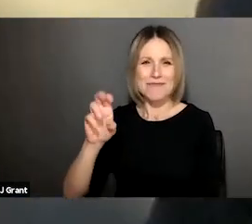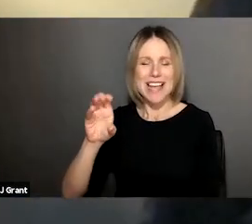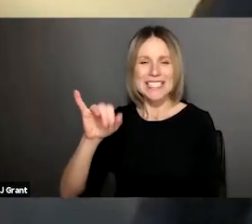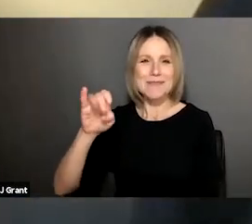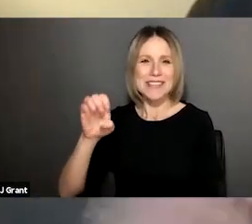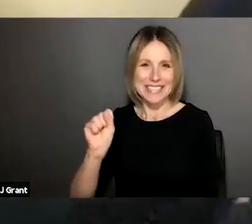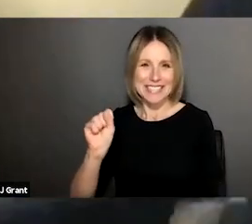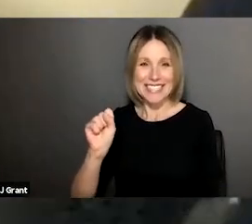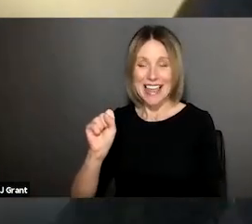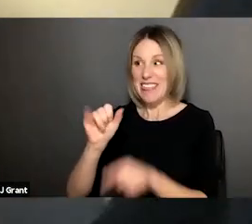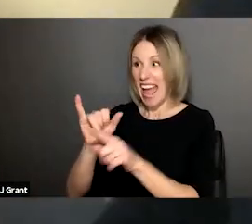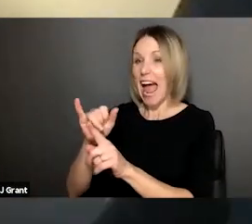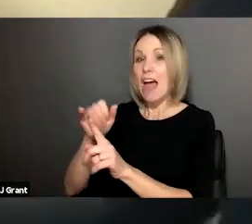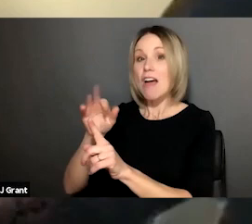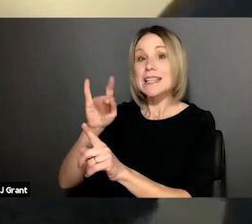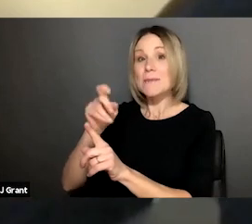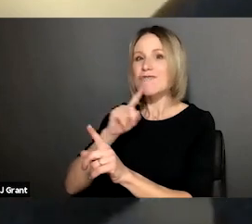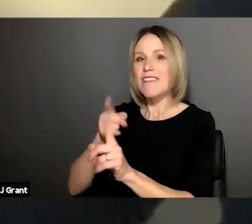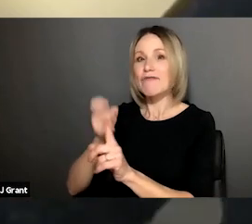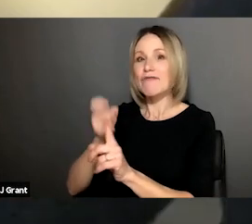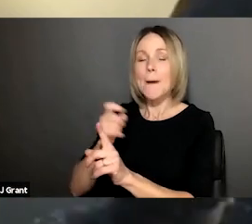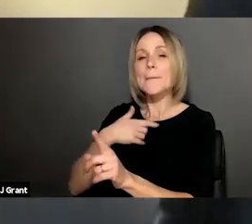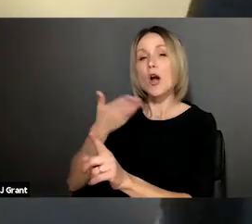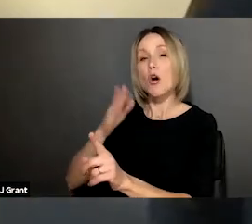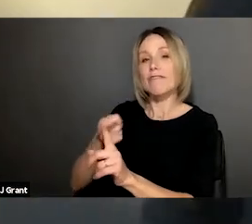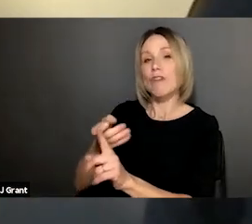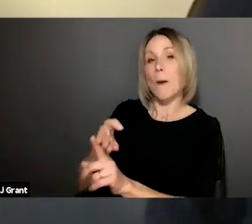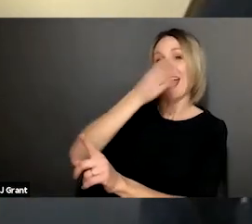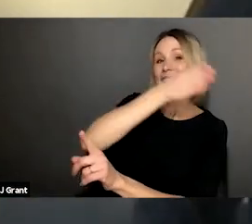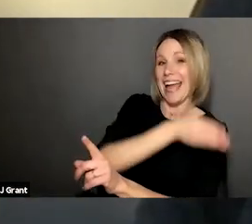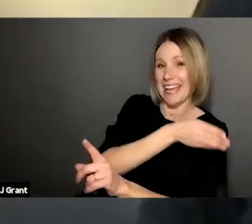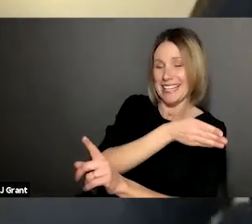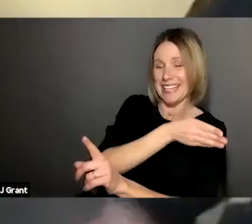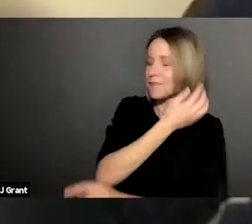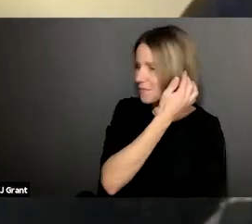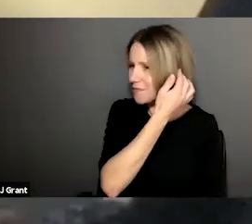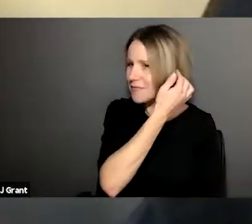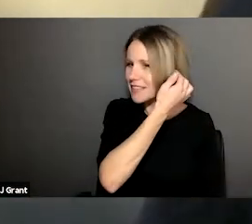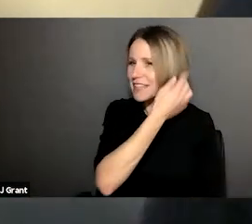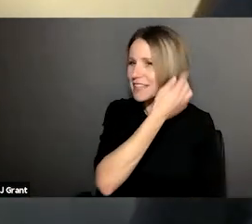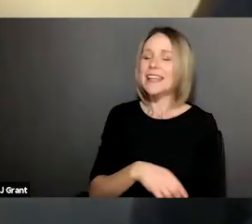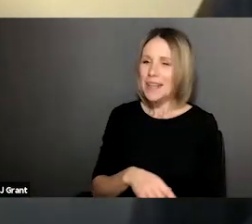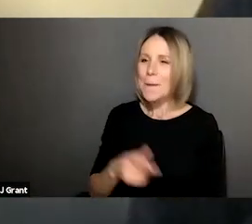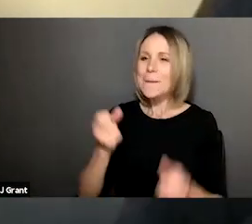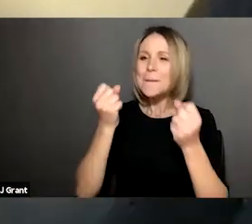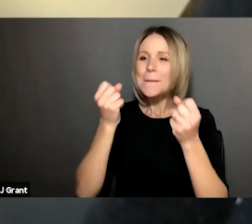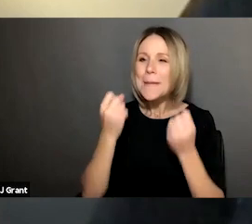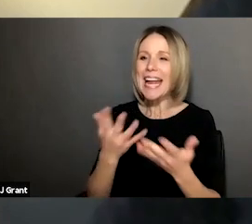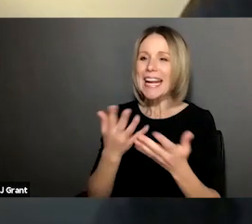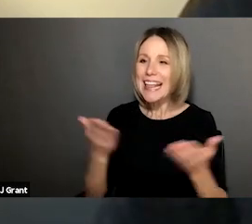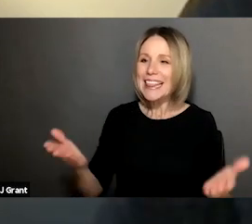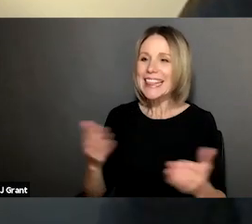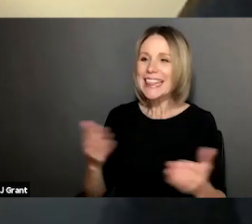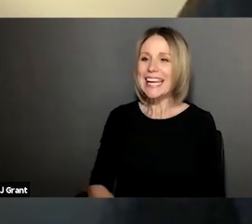previous week when I'm trying to develop the next week's no recipe recipe. So a lot of these things don't